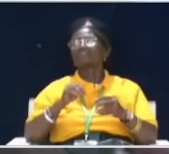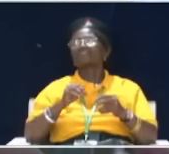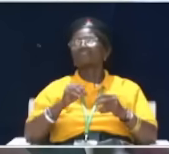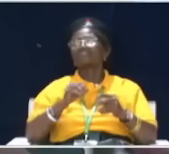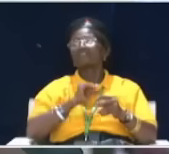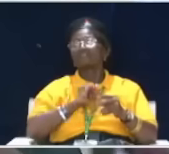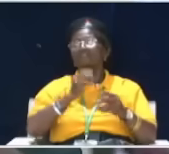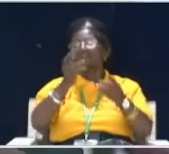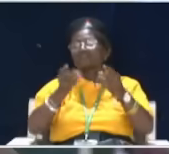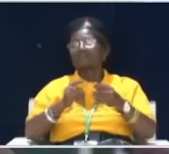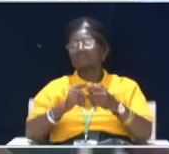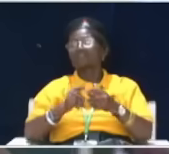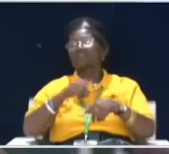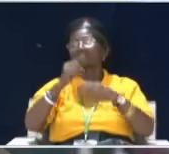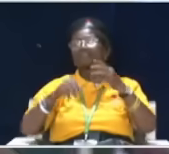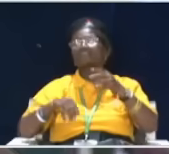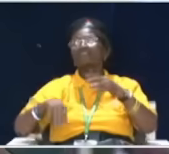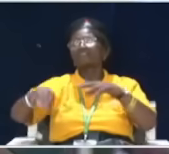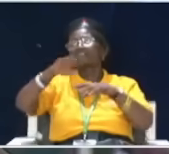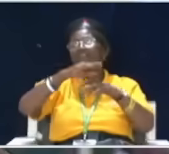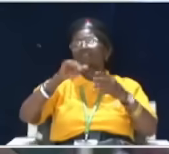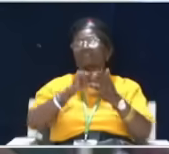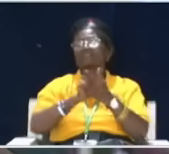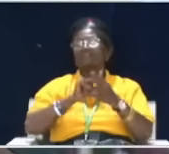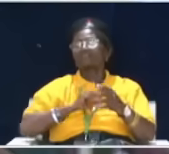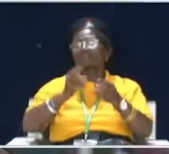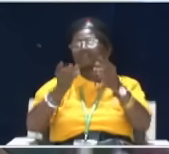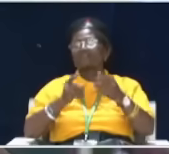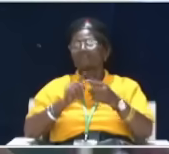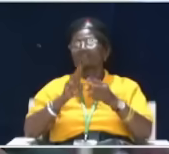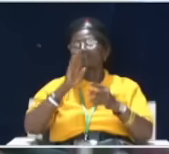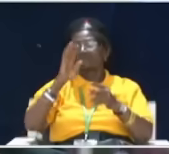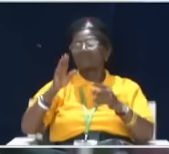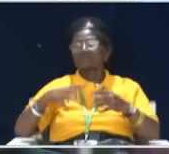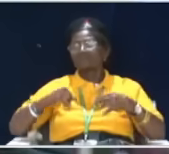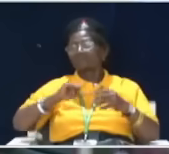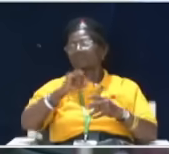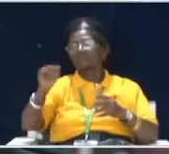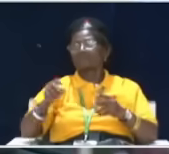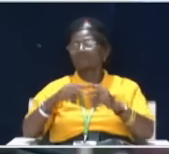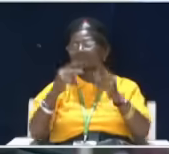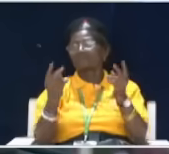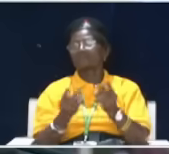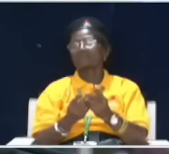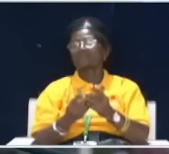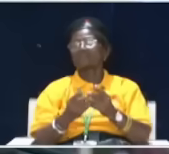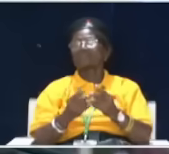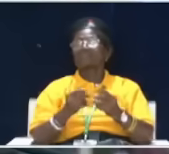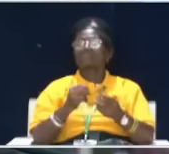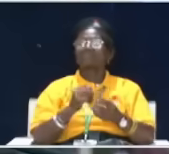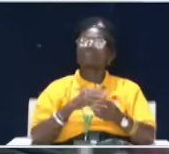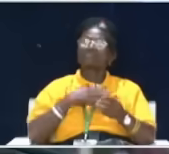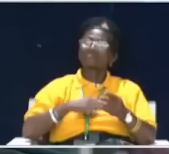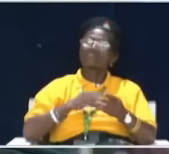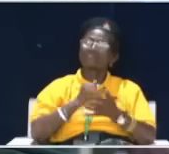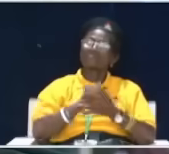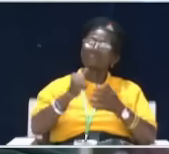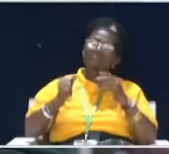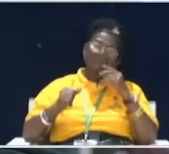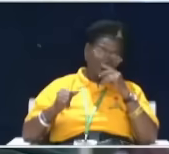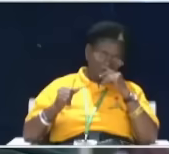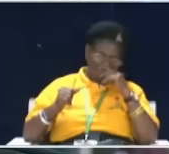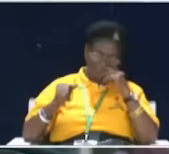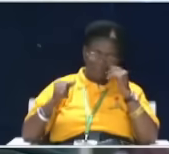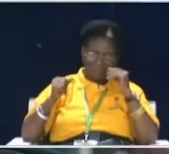go beyond that. I want to be a healing vessel. Ki se wi pe mo kan bere pe ki e wo mi san nikan ni. Mo fe